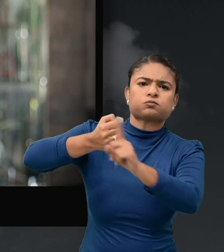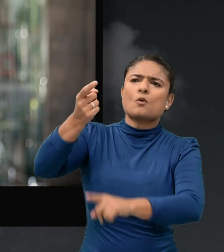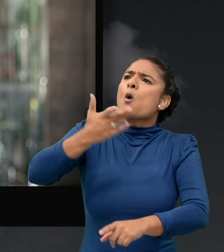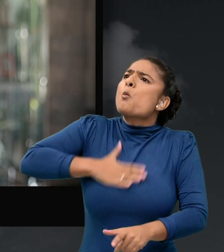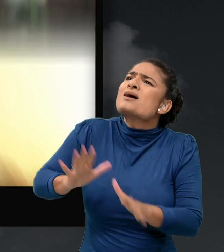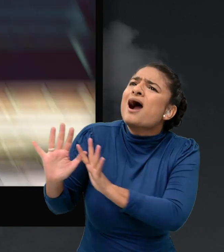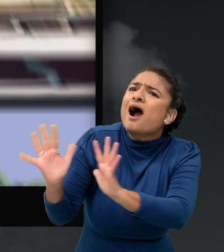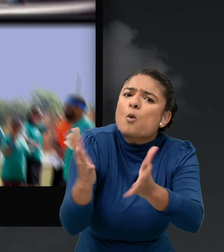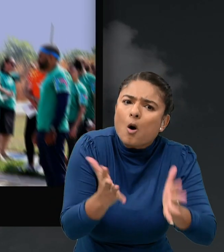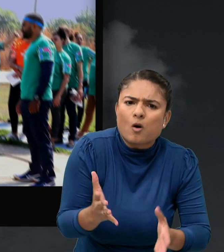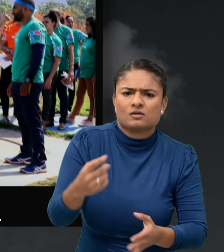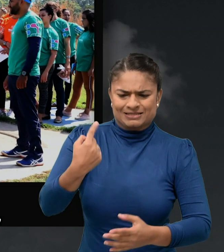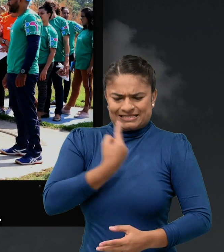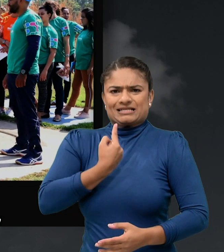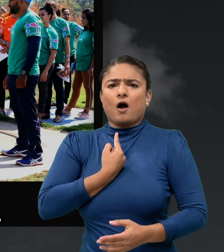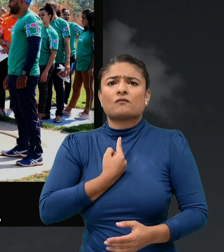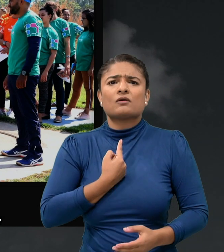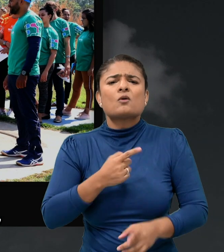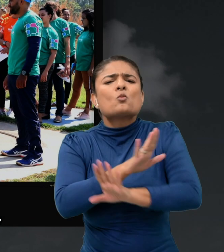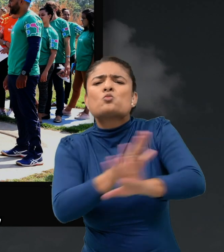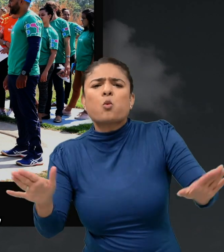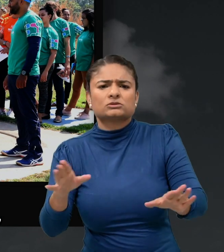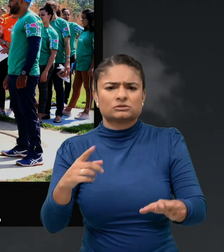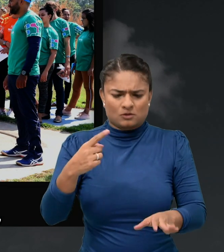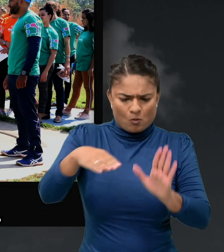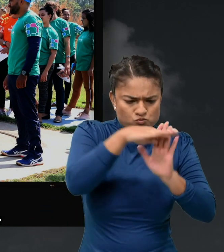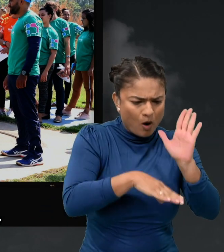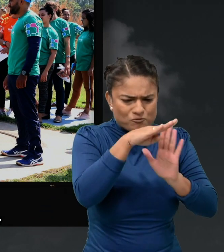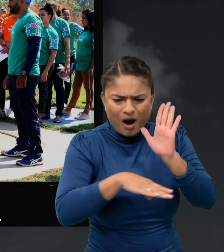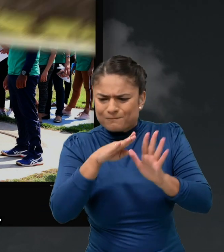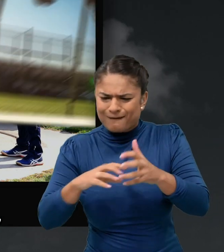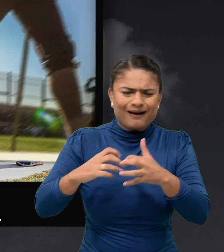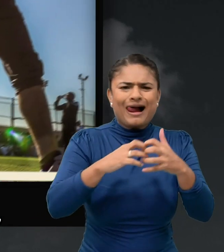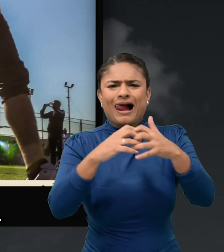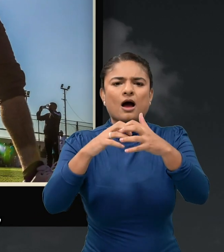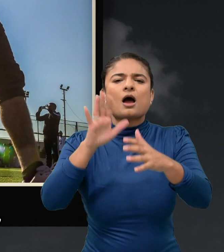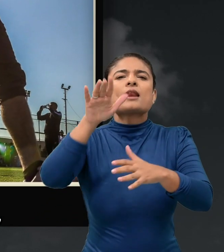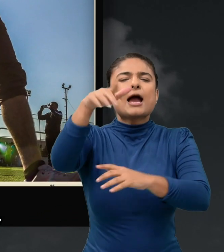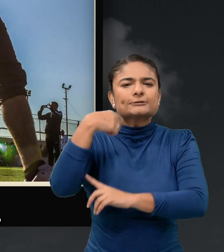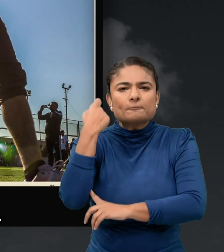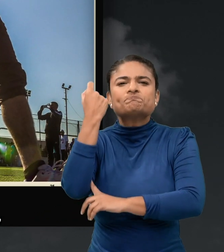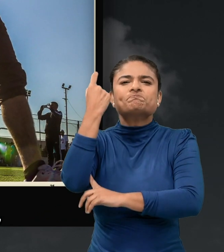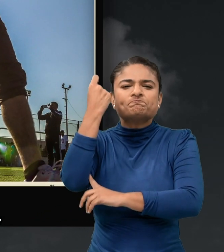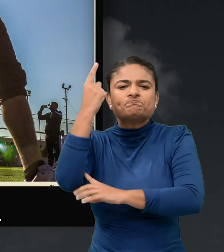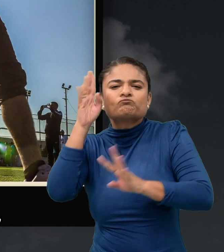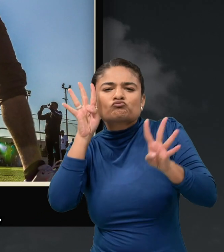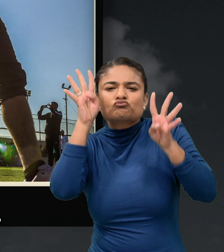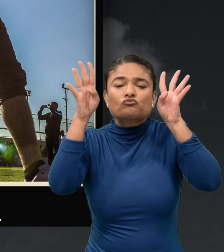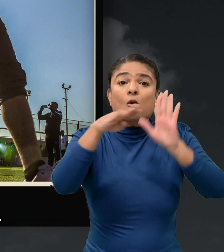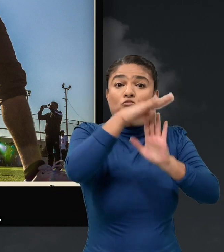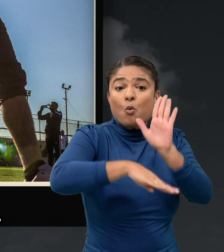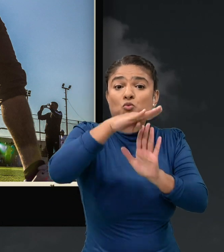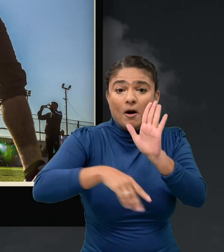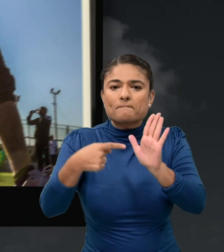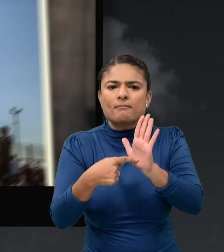it that they want. So it was never about creating programs and only